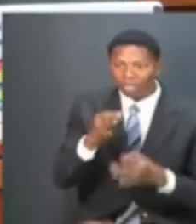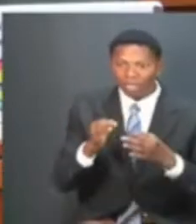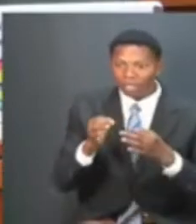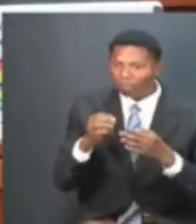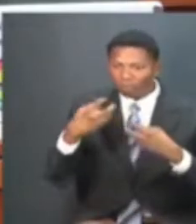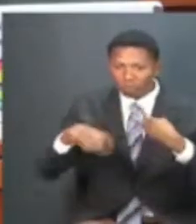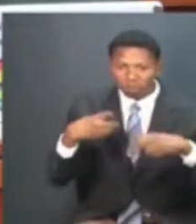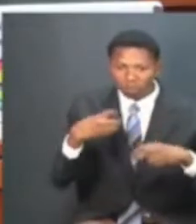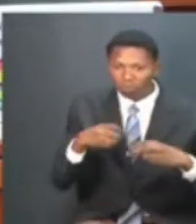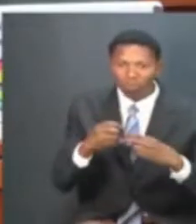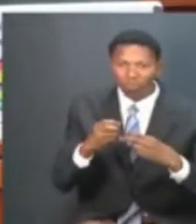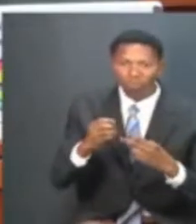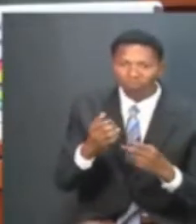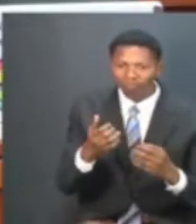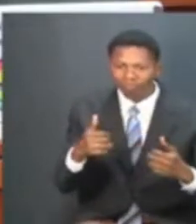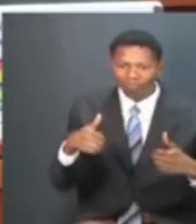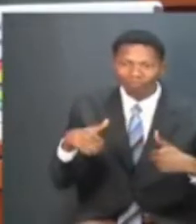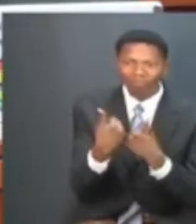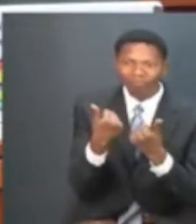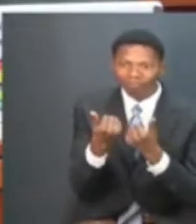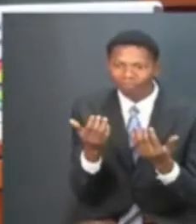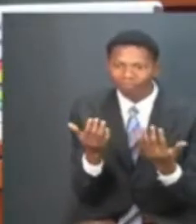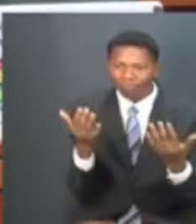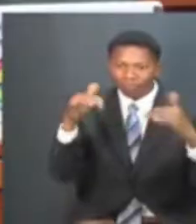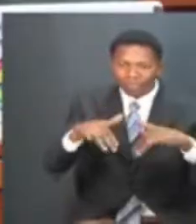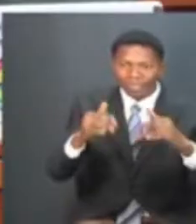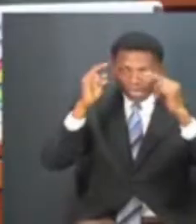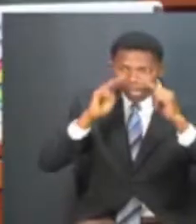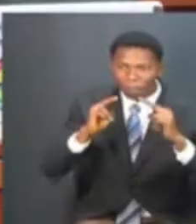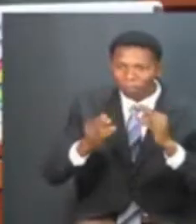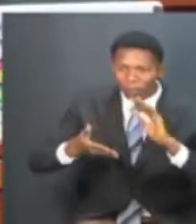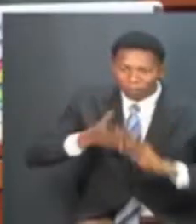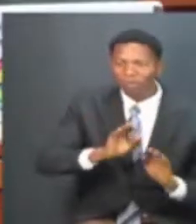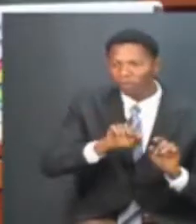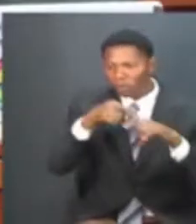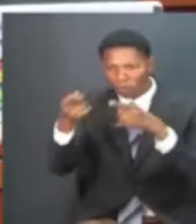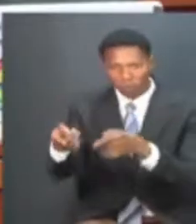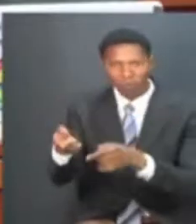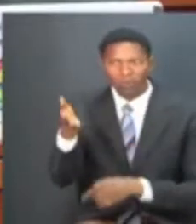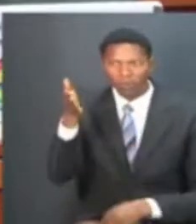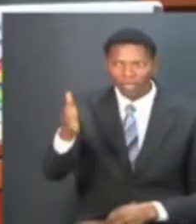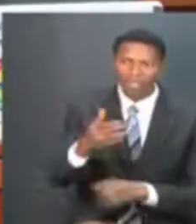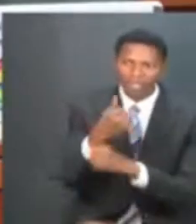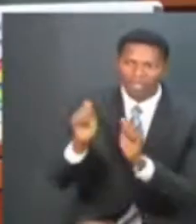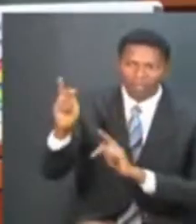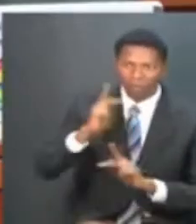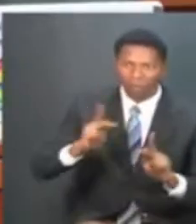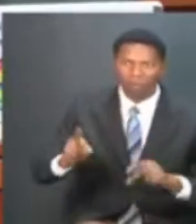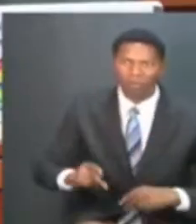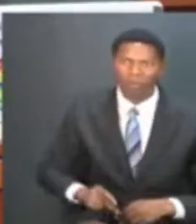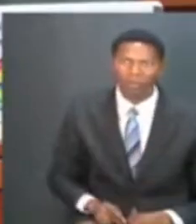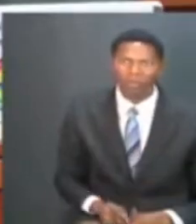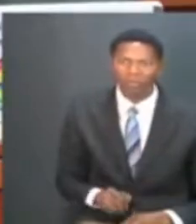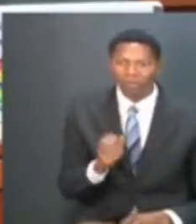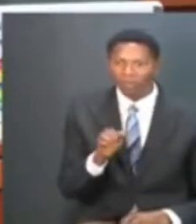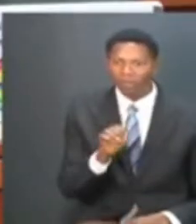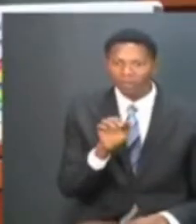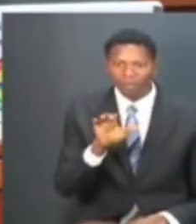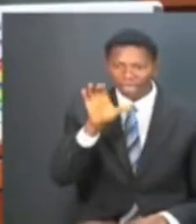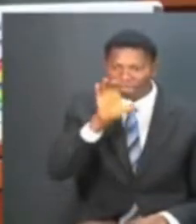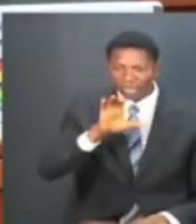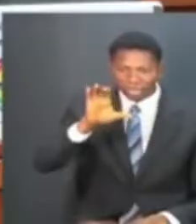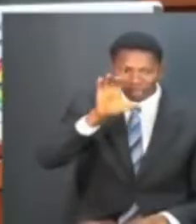to offer assistance to the victims. You can travel the whole stretch of the Volta Lake